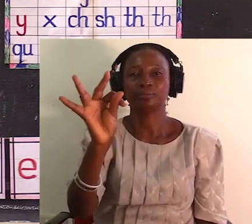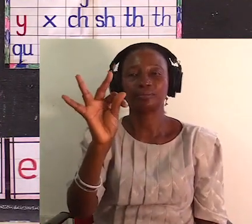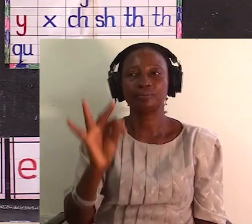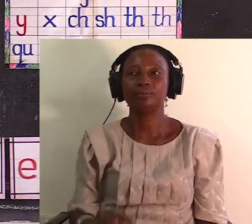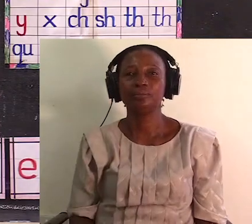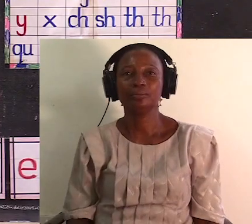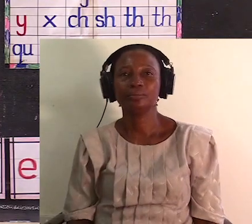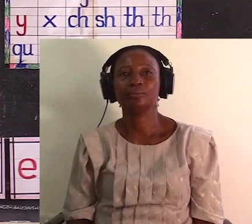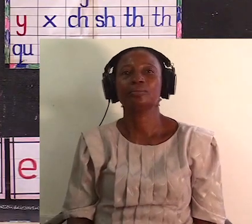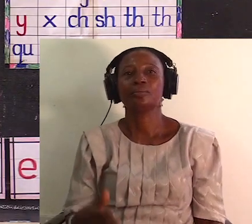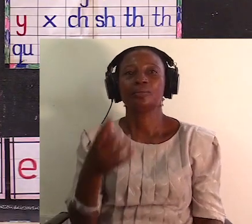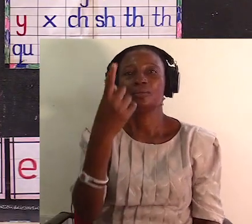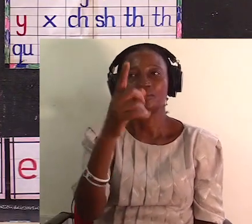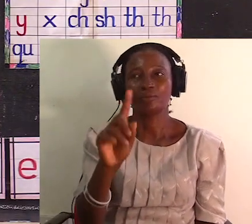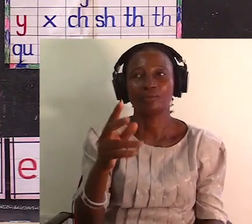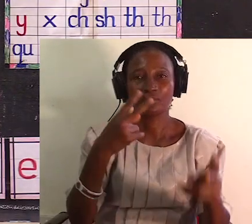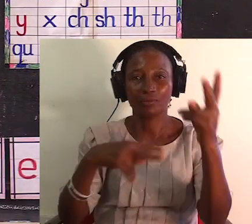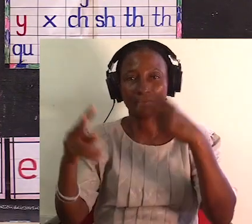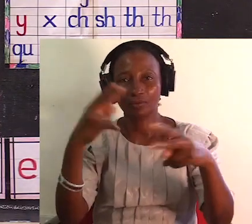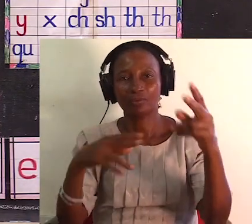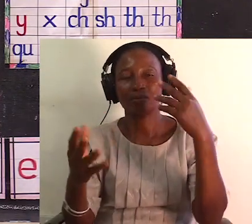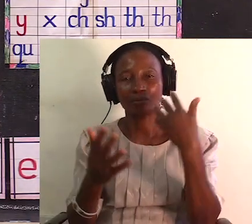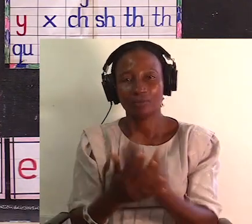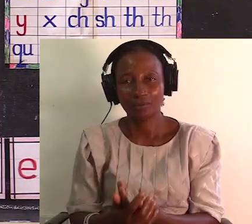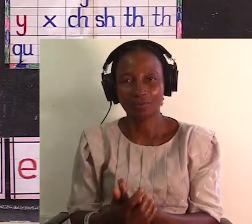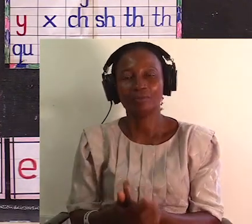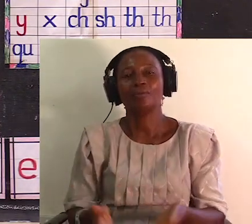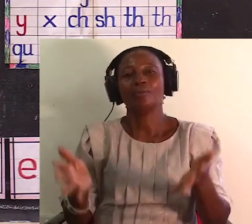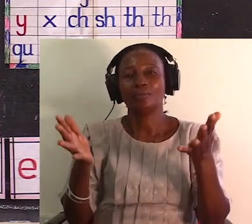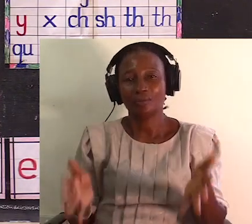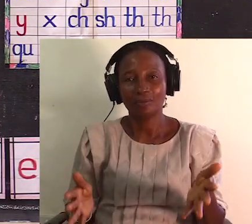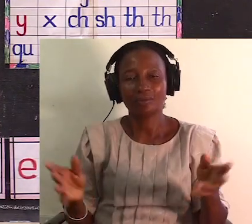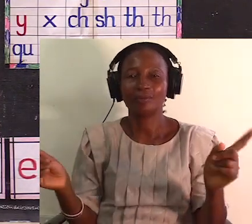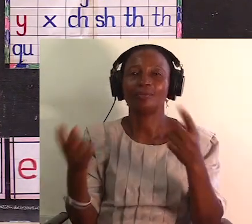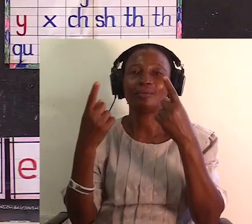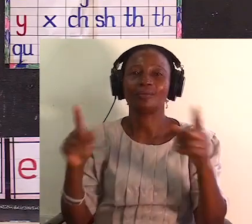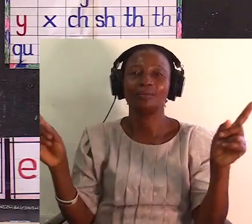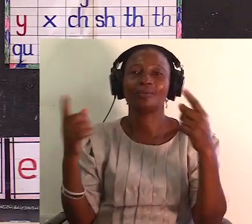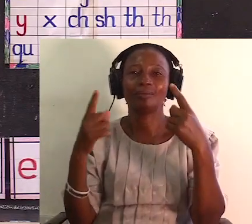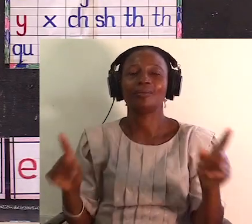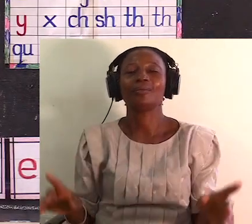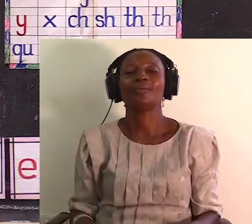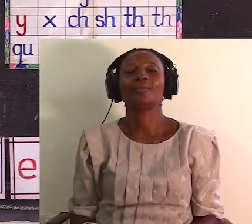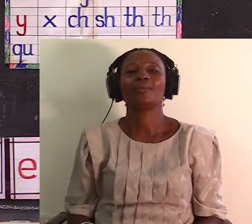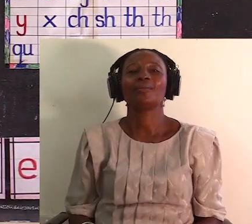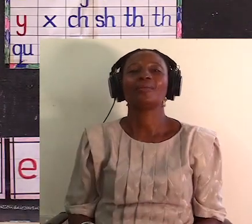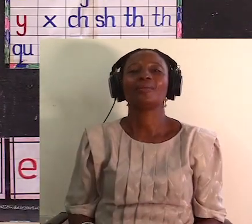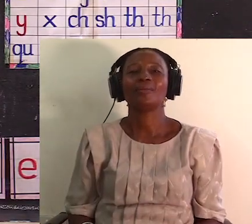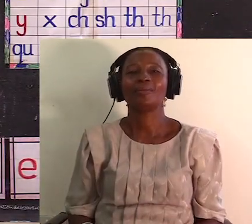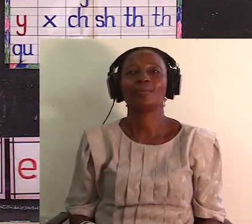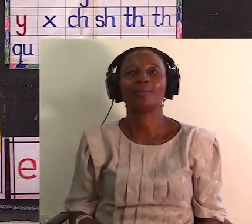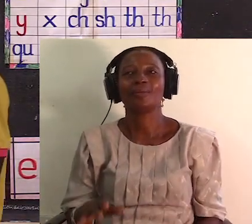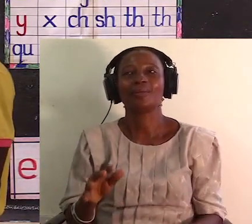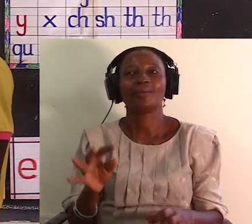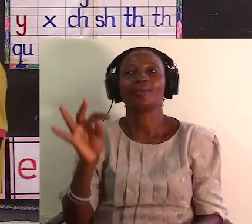We've learned the story, talk about the story. I know some people are still dragging. Some are on the fence. So finally the song will